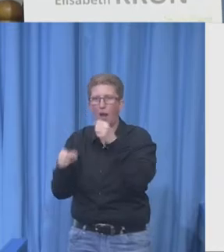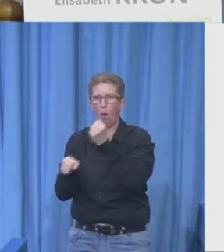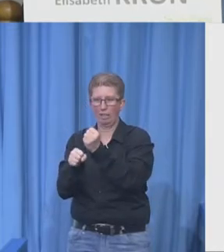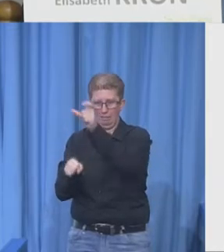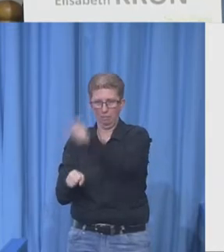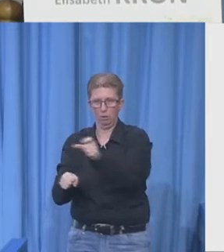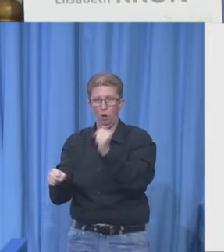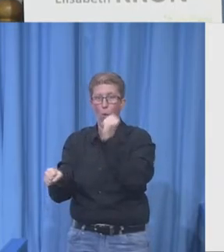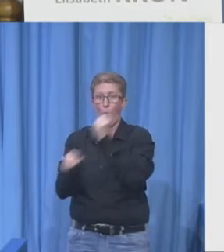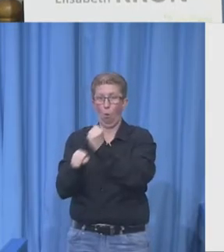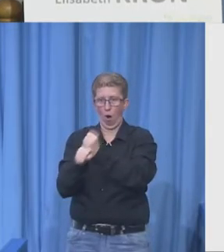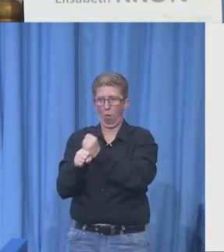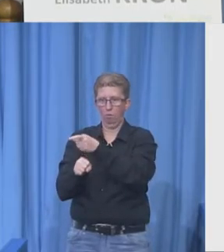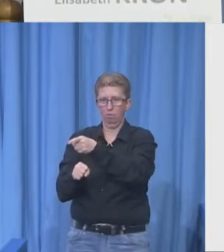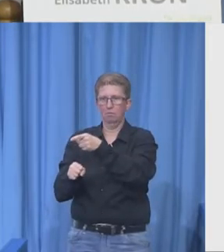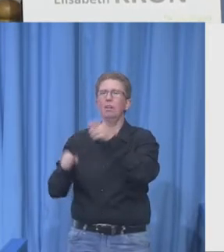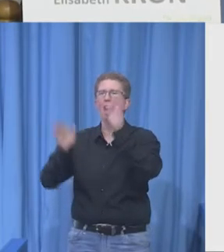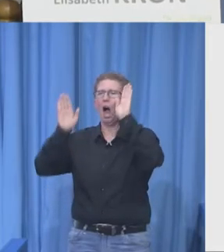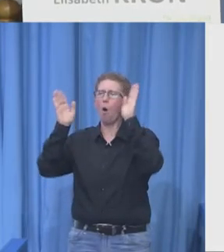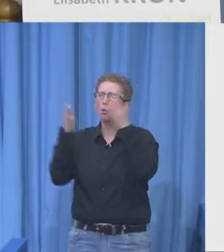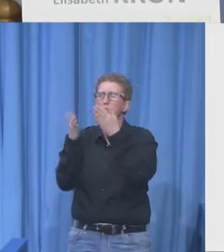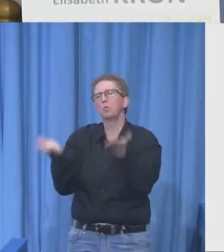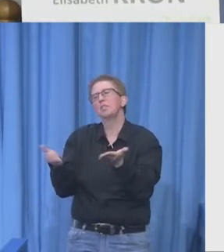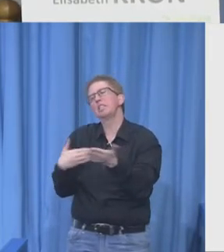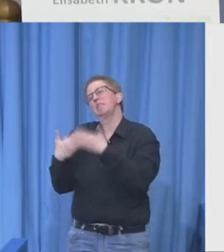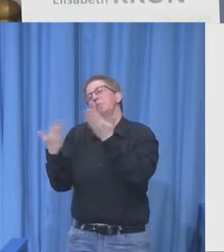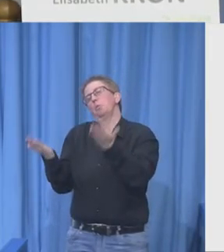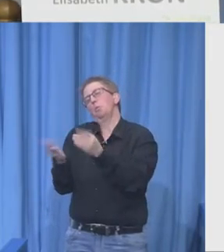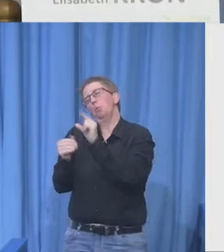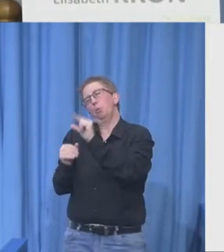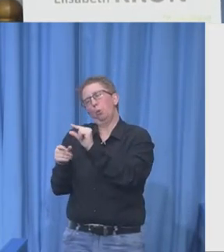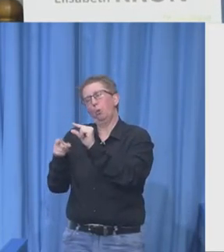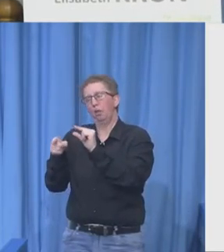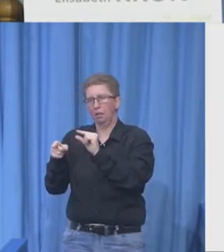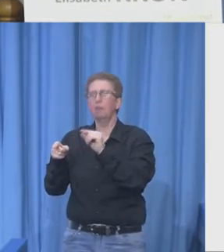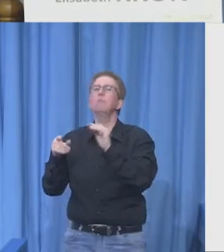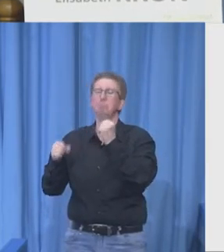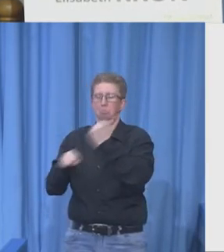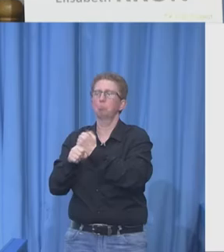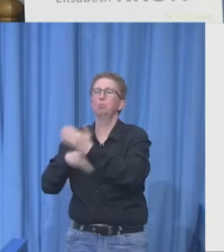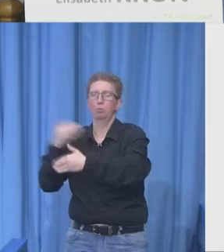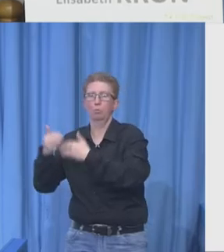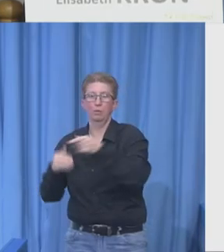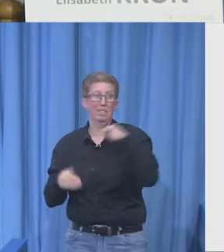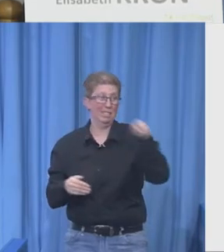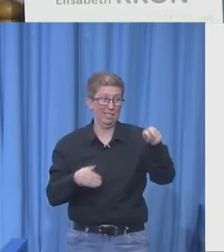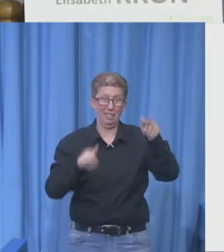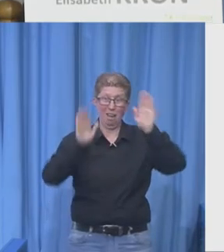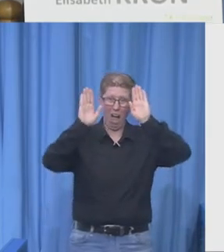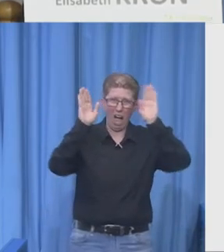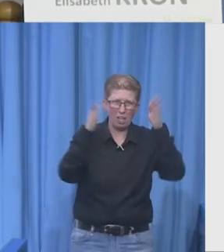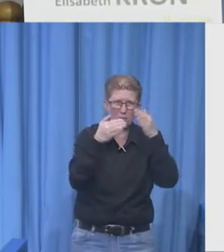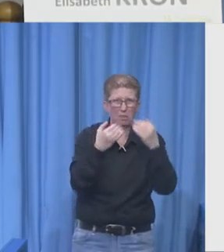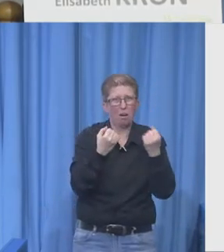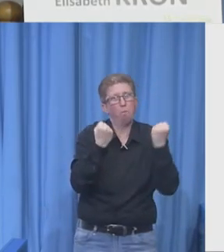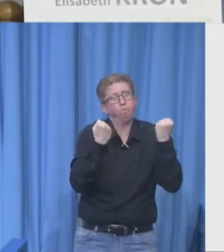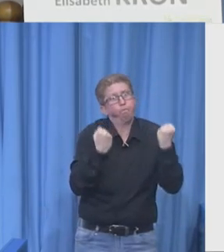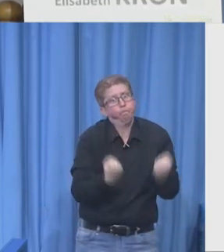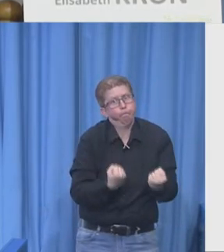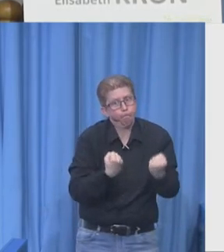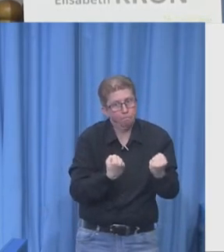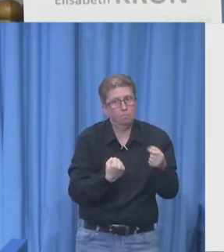who are who need more time. That's a pity, but it's how it is. What is a challenge is that